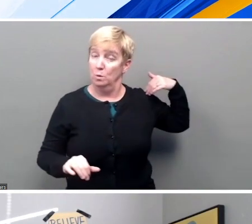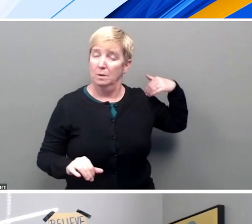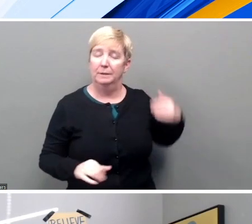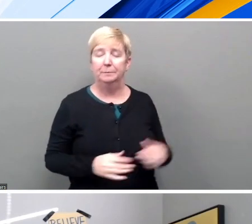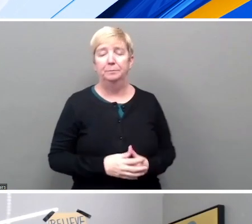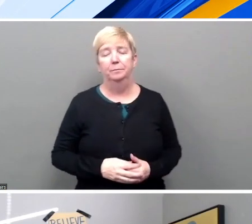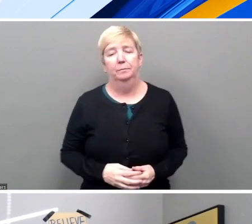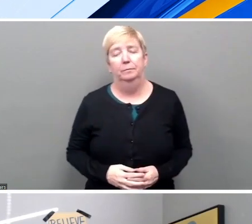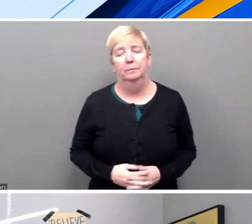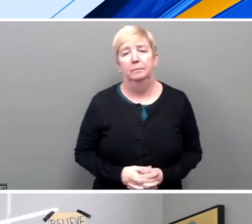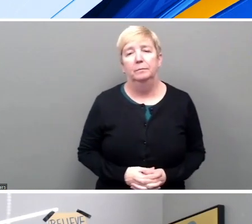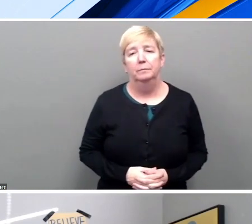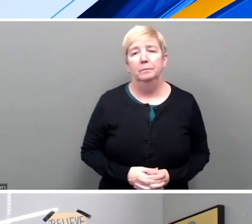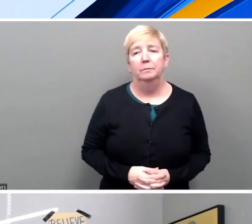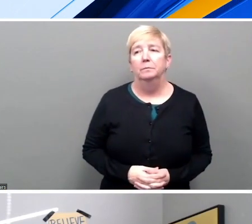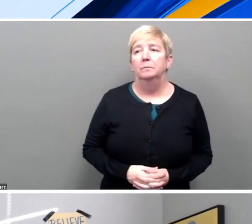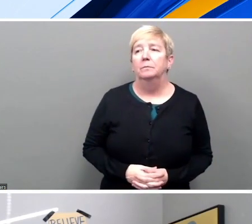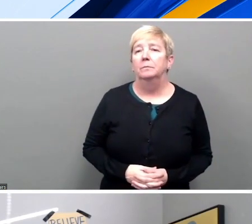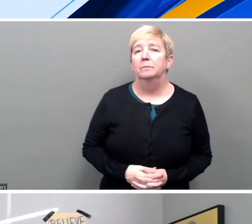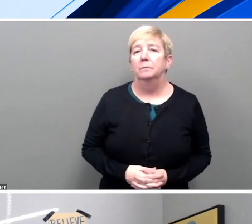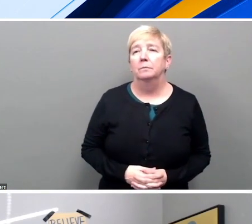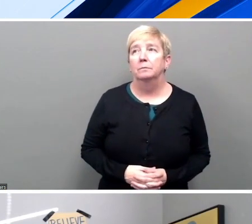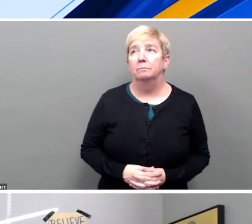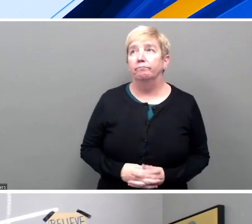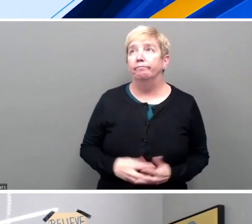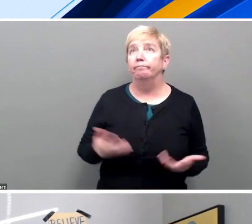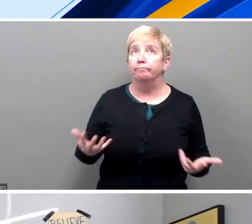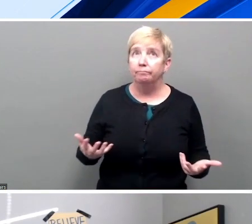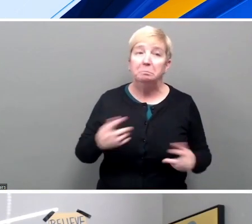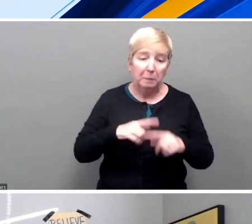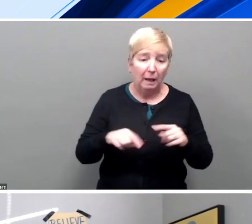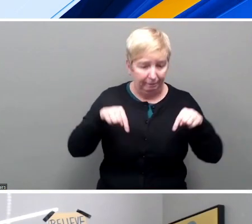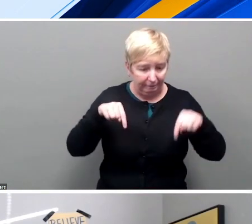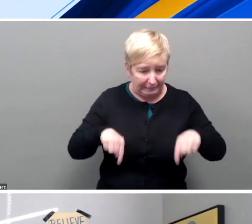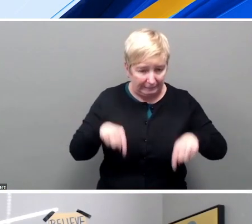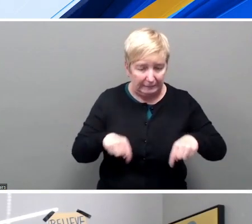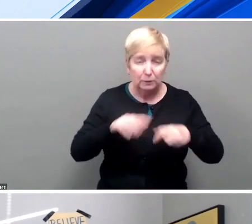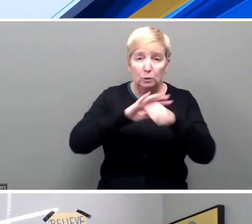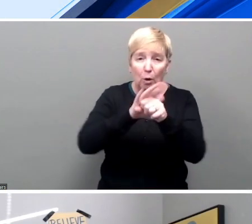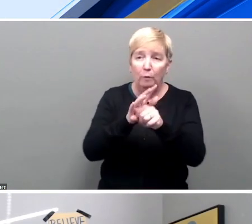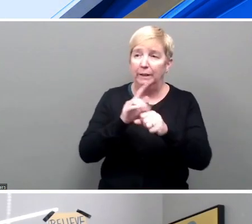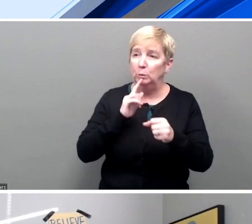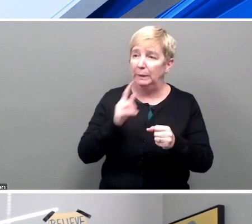problem with the theory is it's an infectious disease. And so,